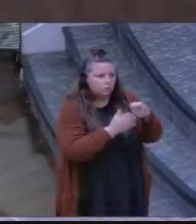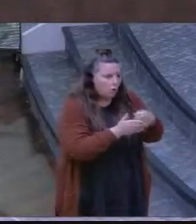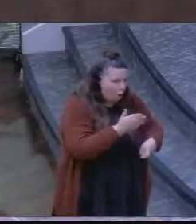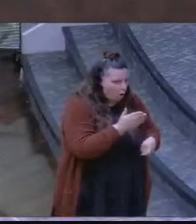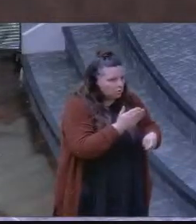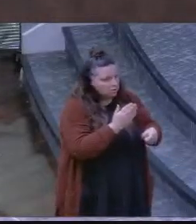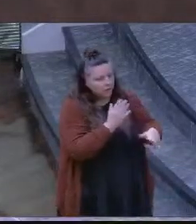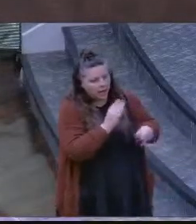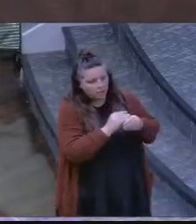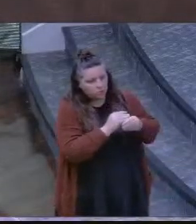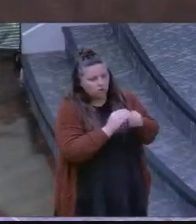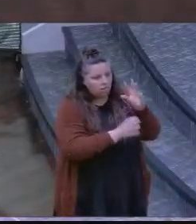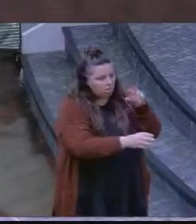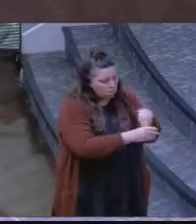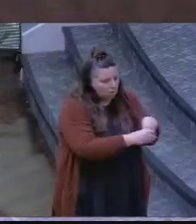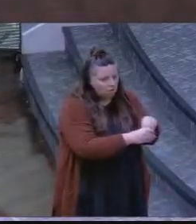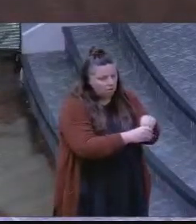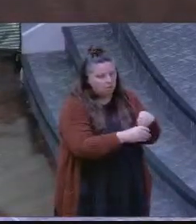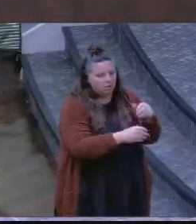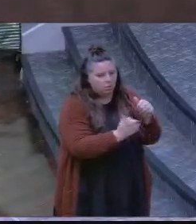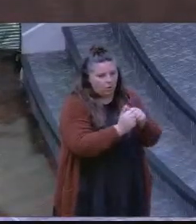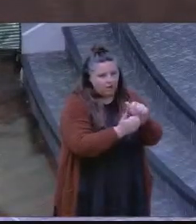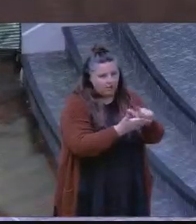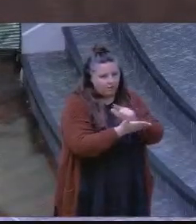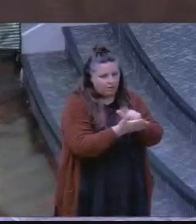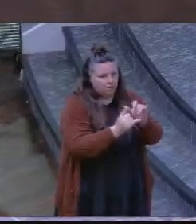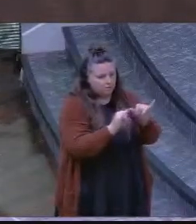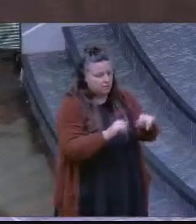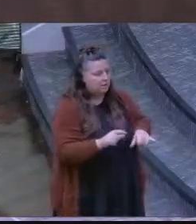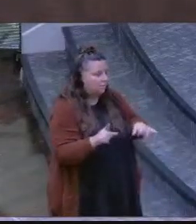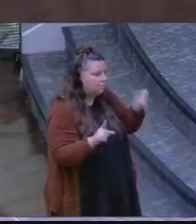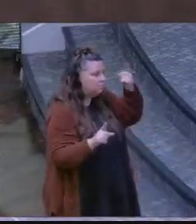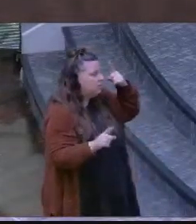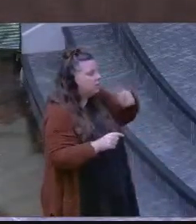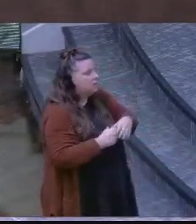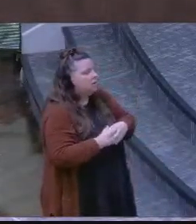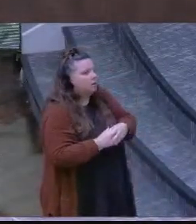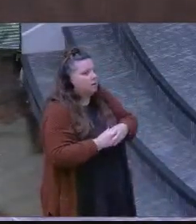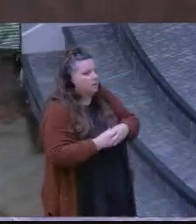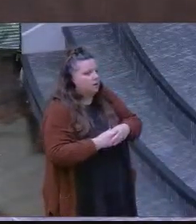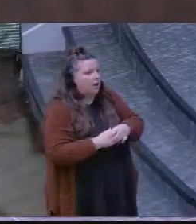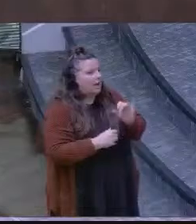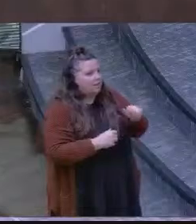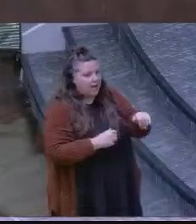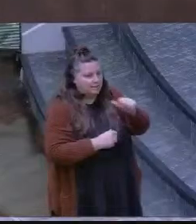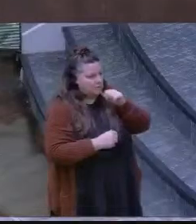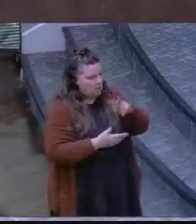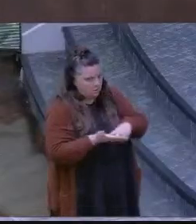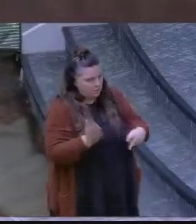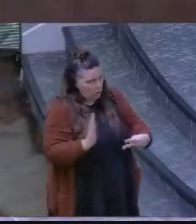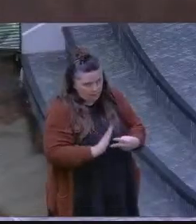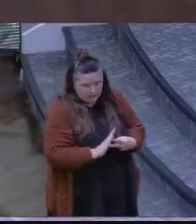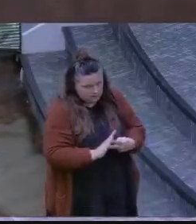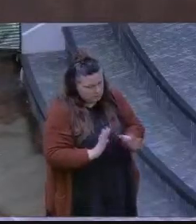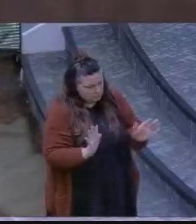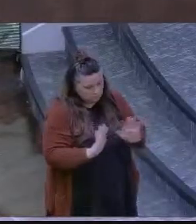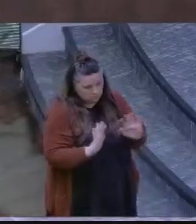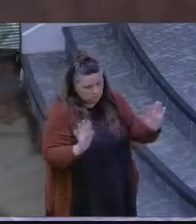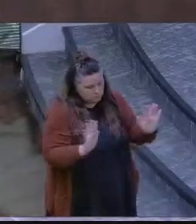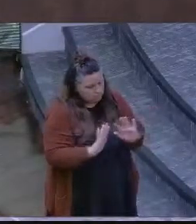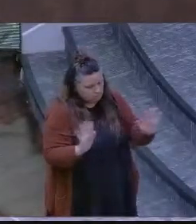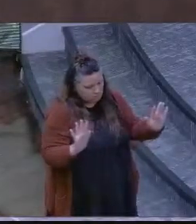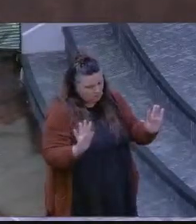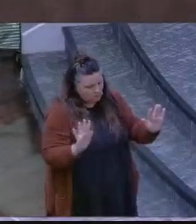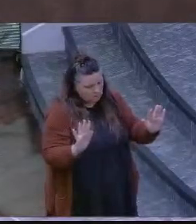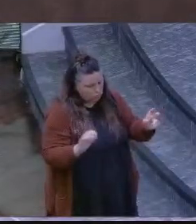know, involvement with the legal system. Understood, and again, that wasn't the purpose or intent going into it. It's strictly